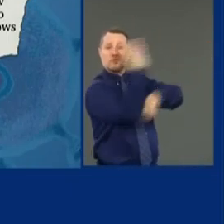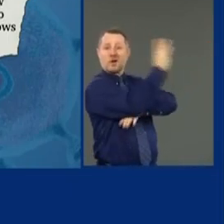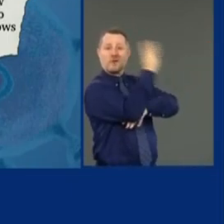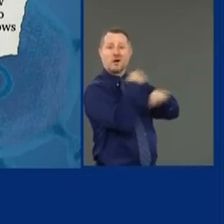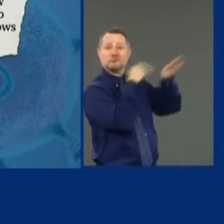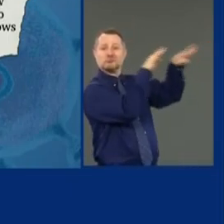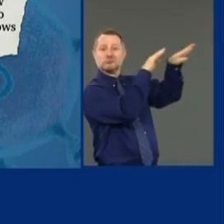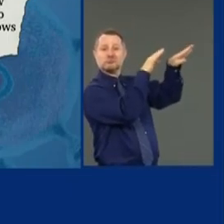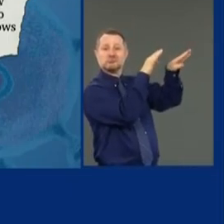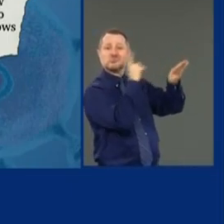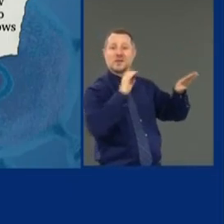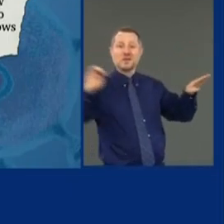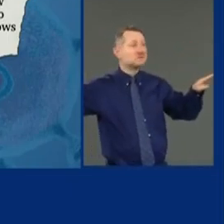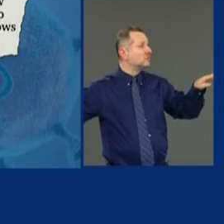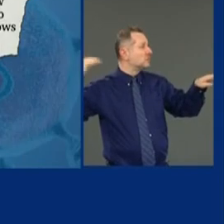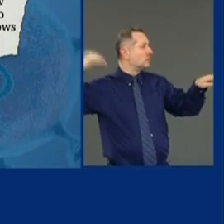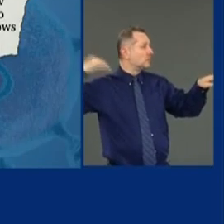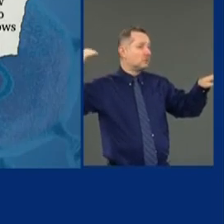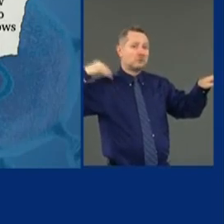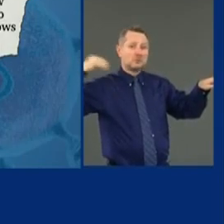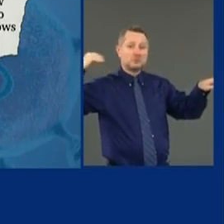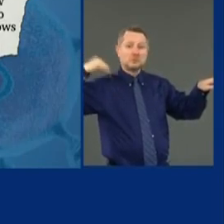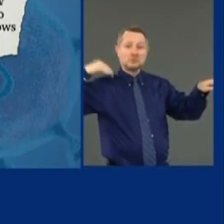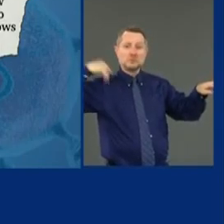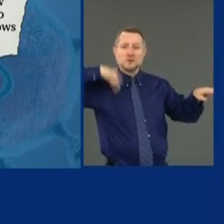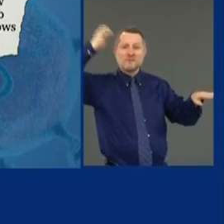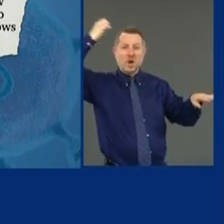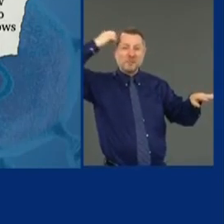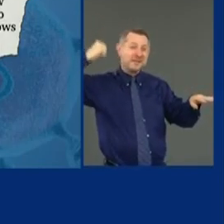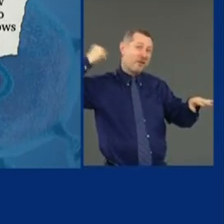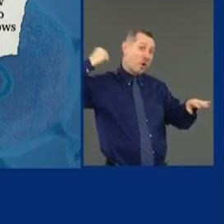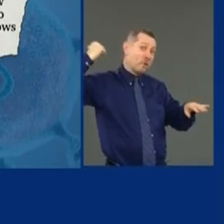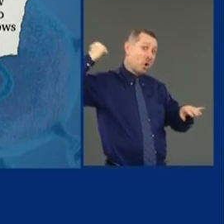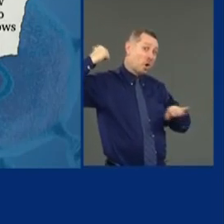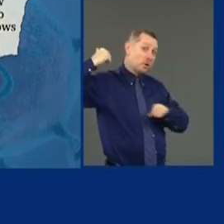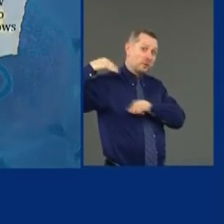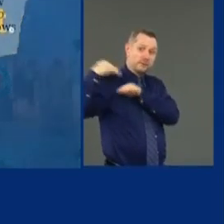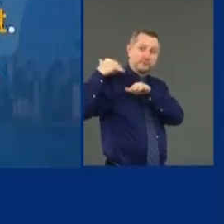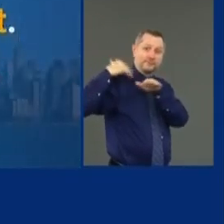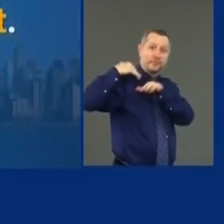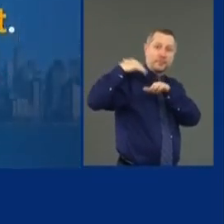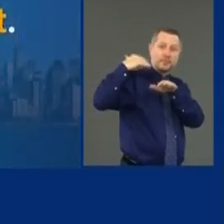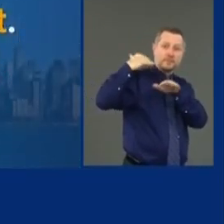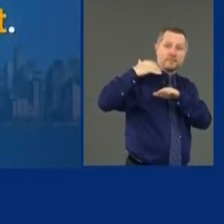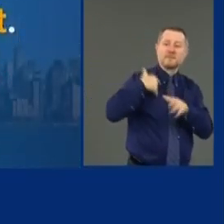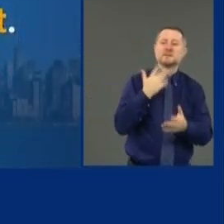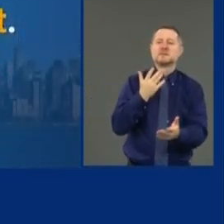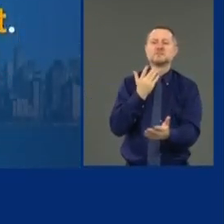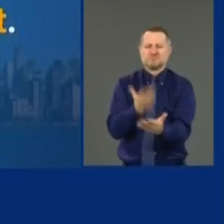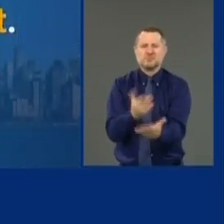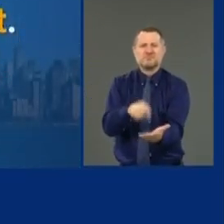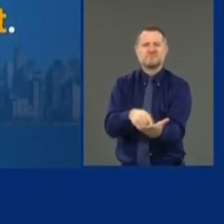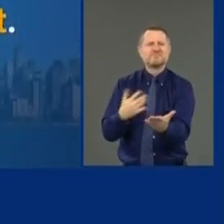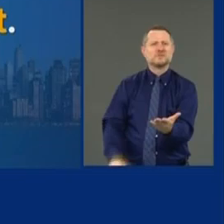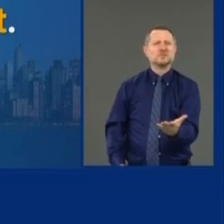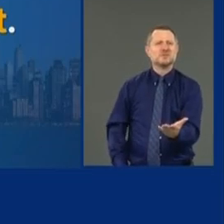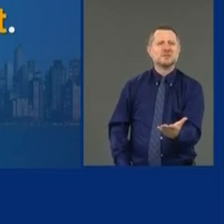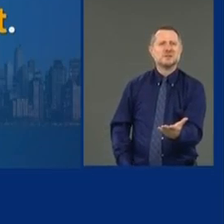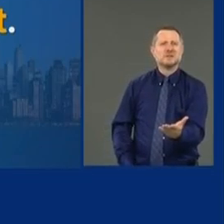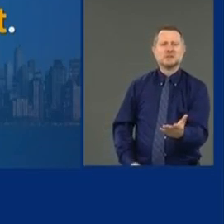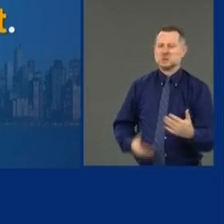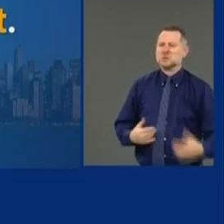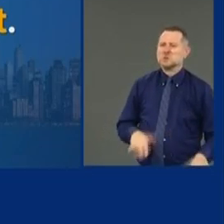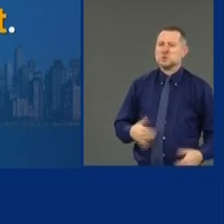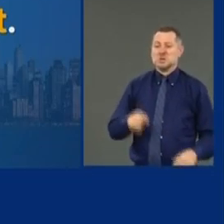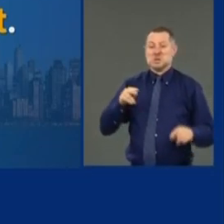the East. It came from Europe. And that's been documented now. So we were the hardest